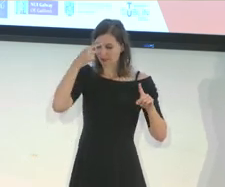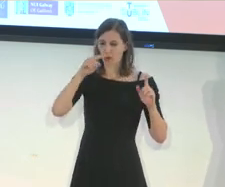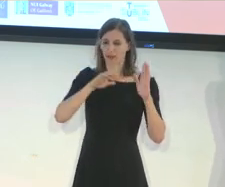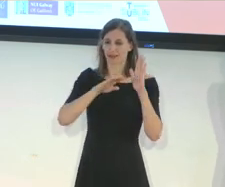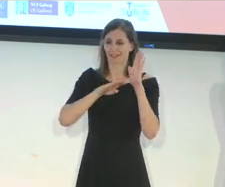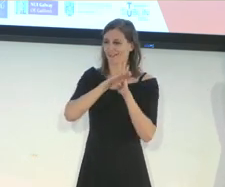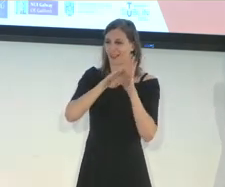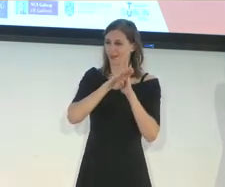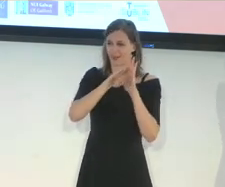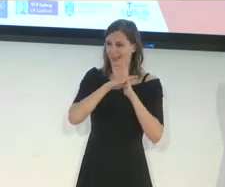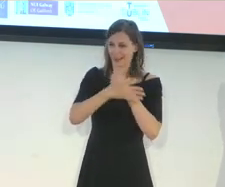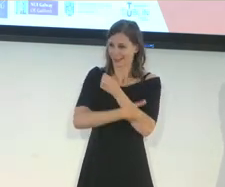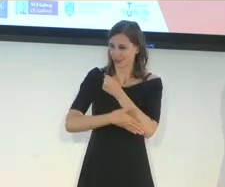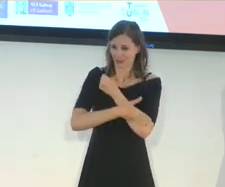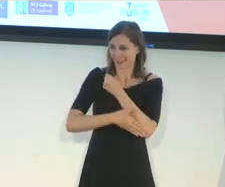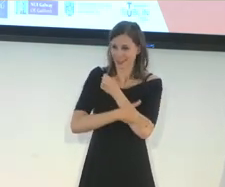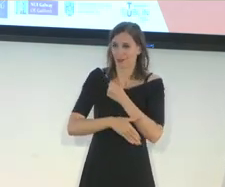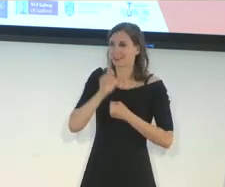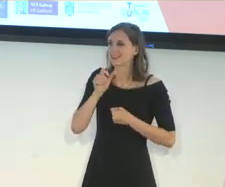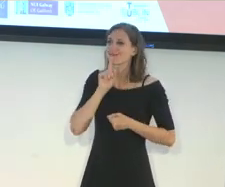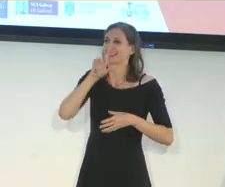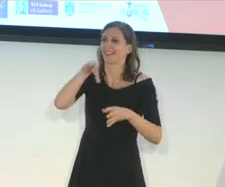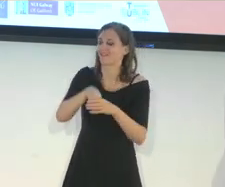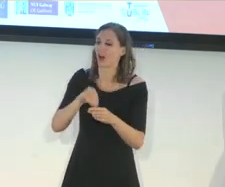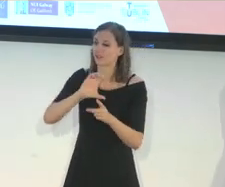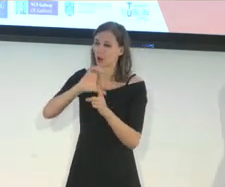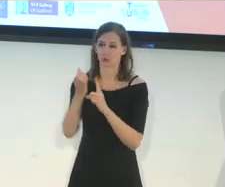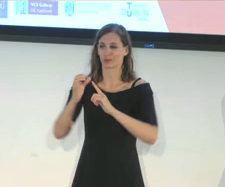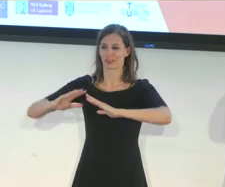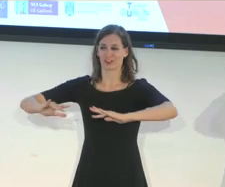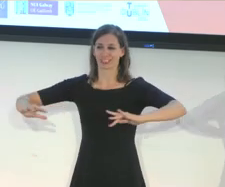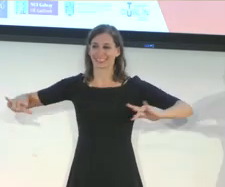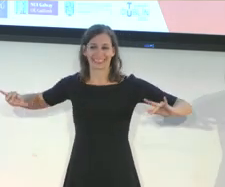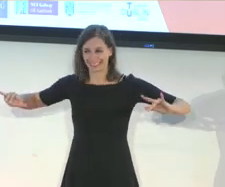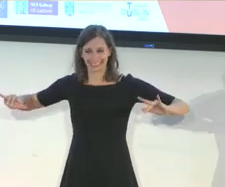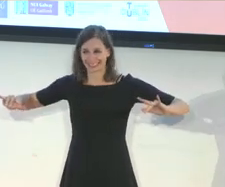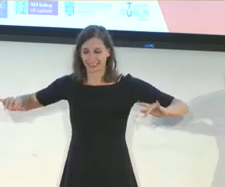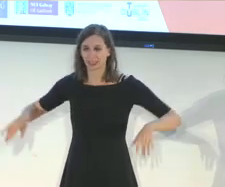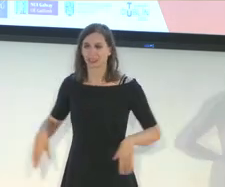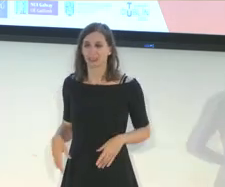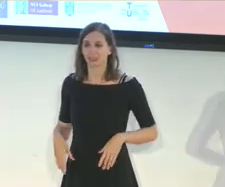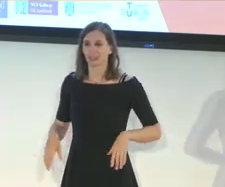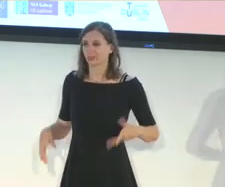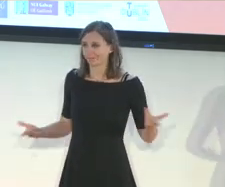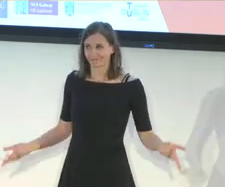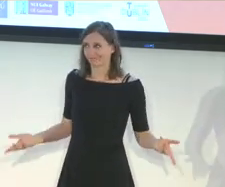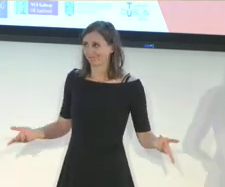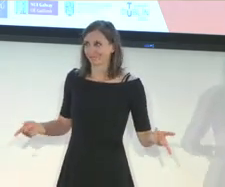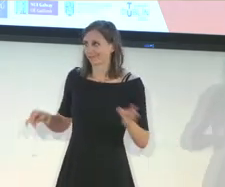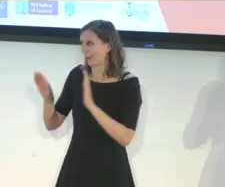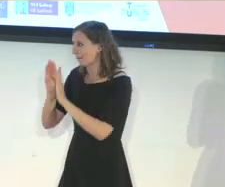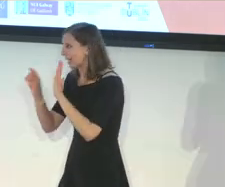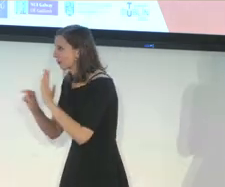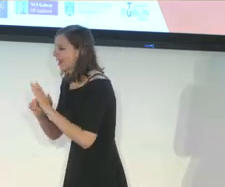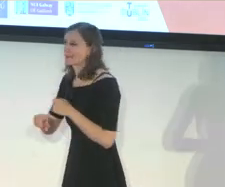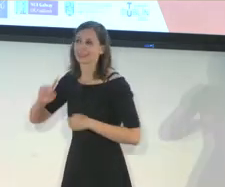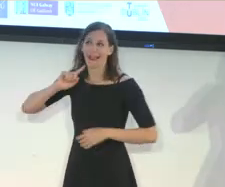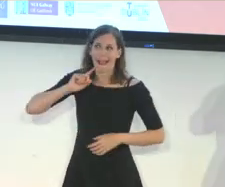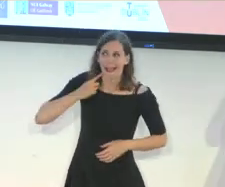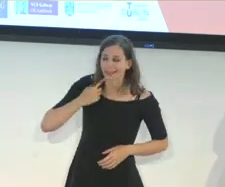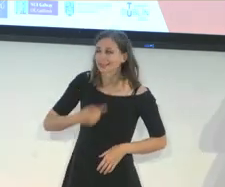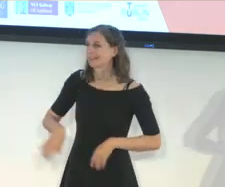necessarily take any cultural or social differences in account, such as ethnicities or accents or pronunciations or